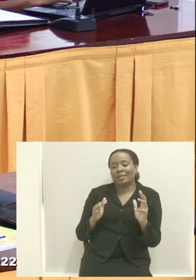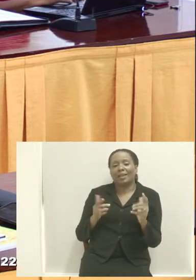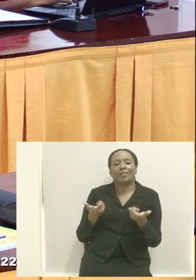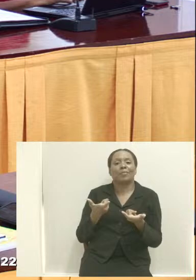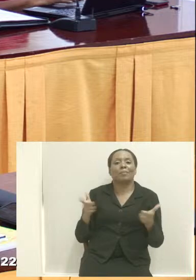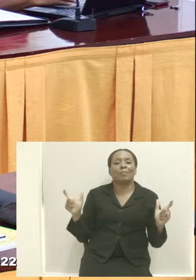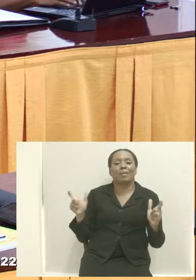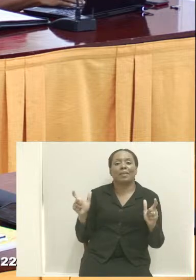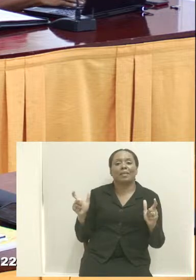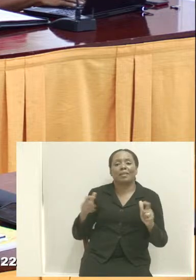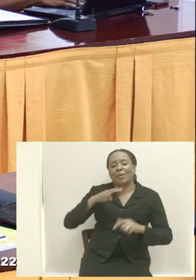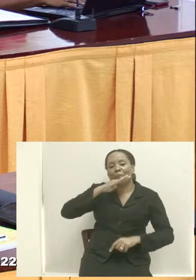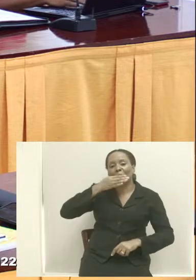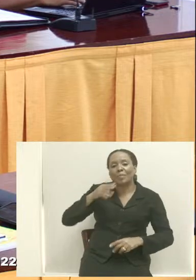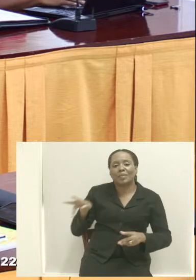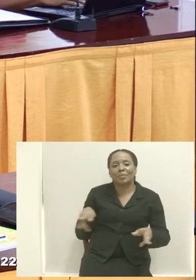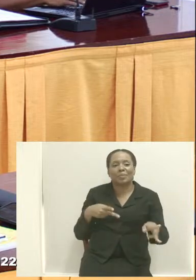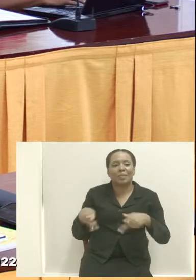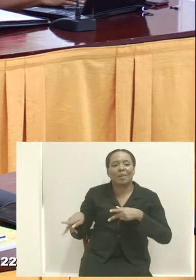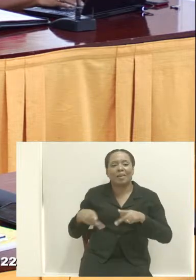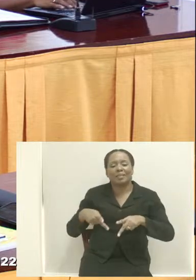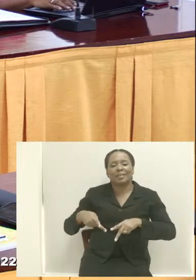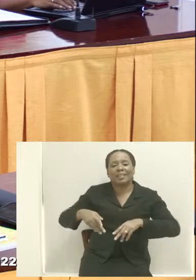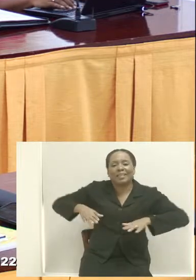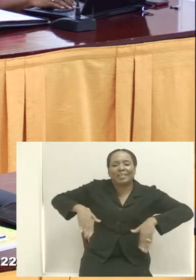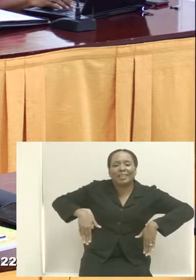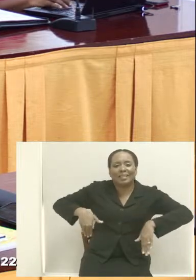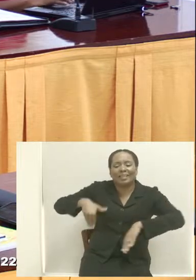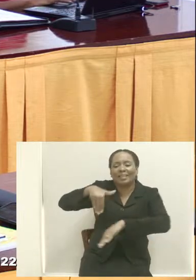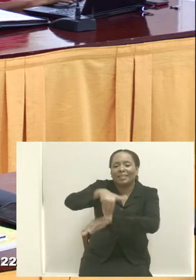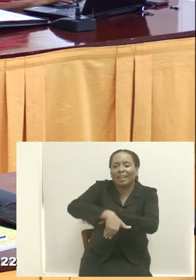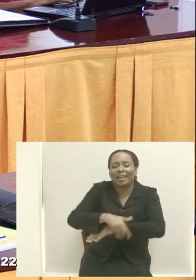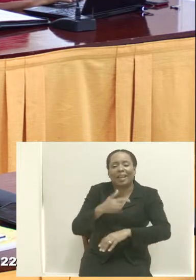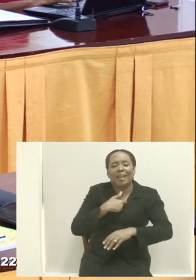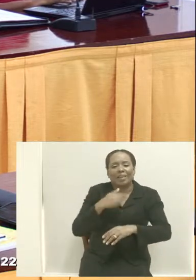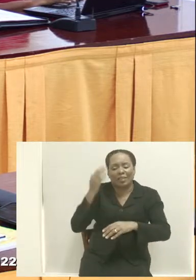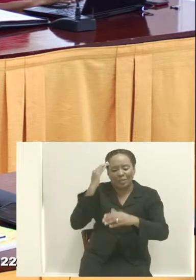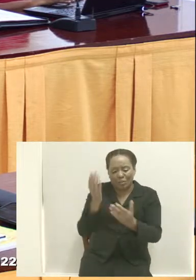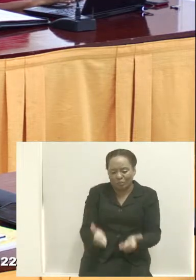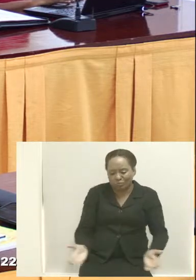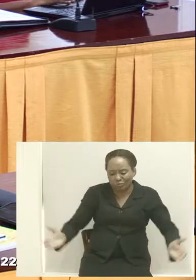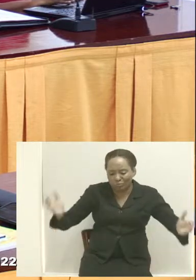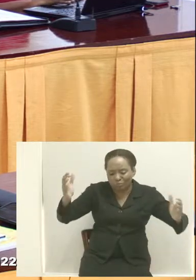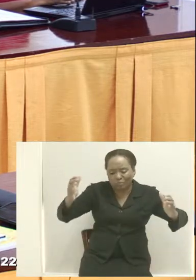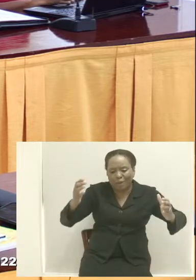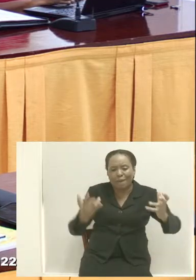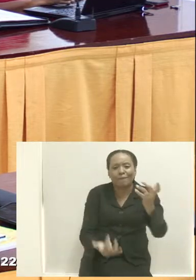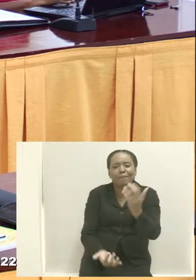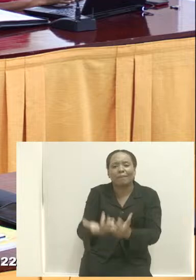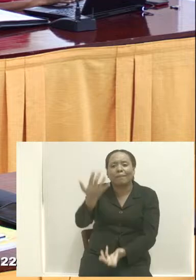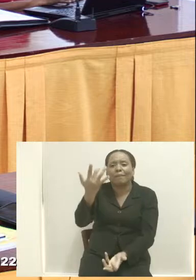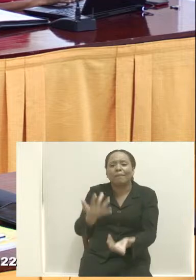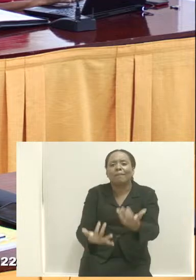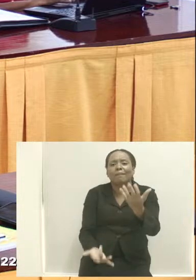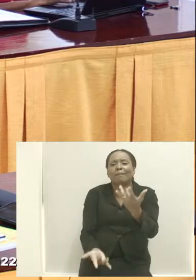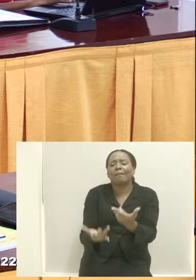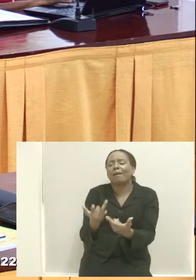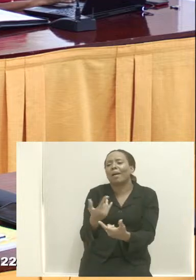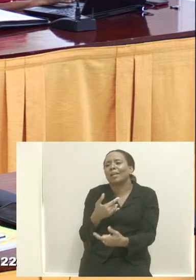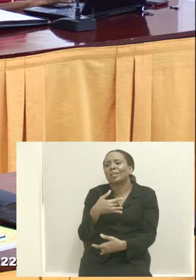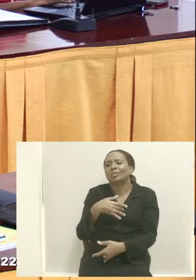the bonfires and so on. And you're drinking your drinks and the music is playing. And everything, ma'am, about the beach